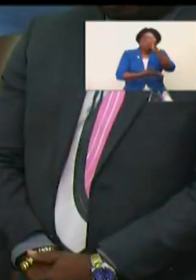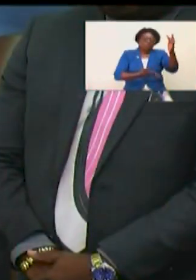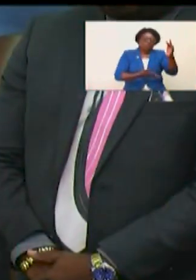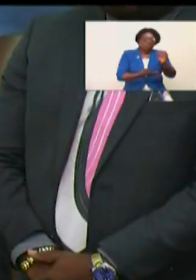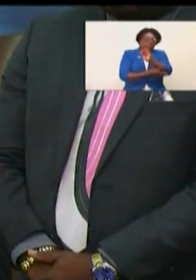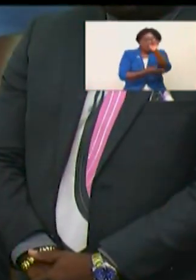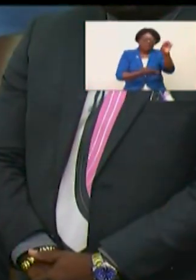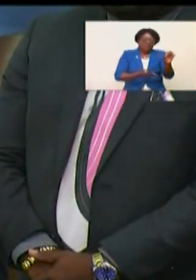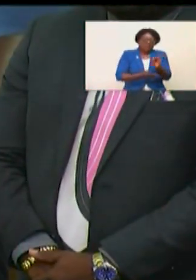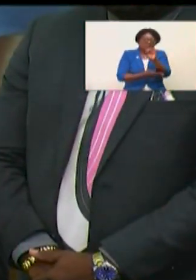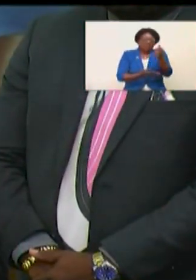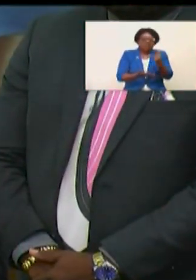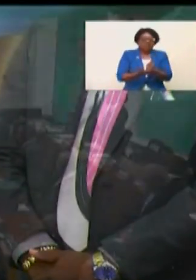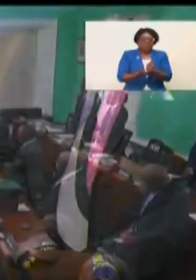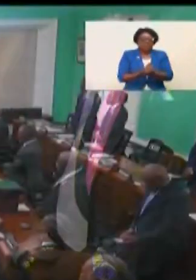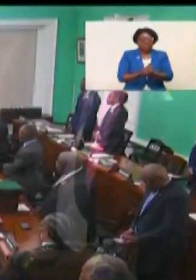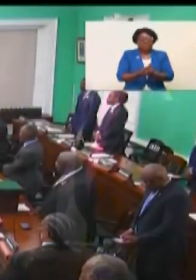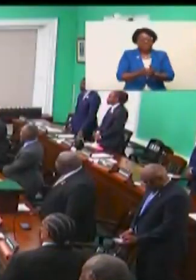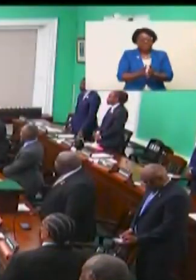Amen.